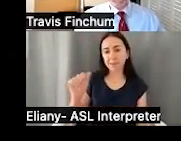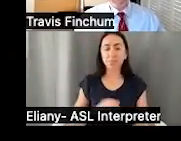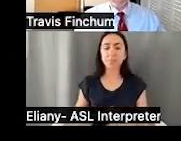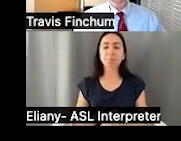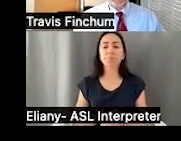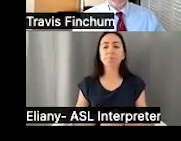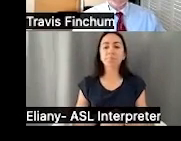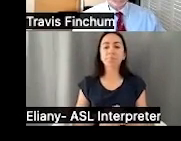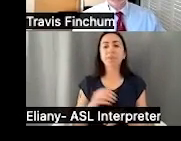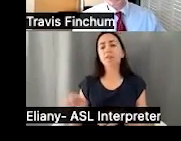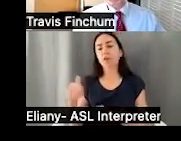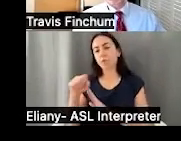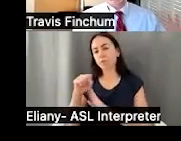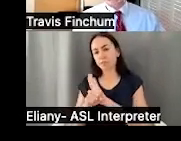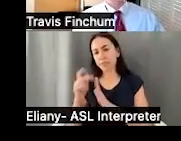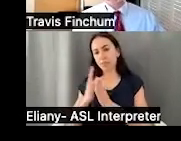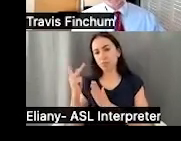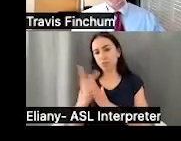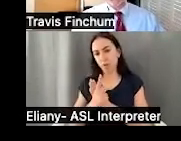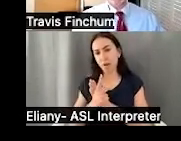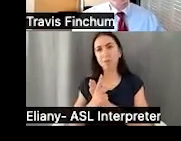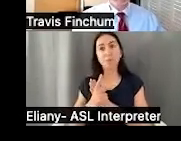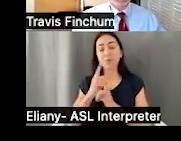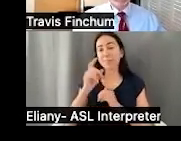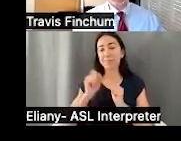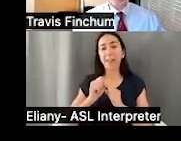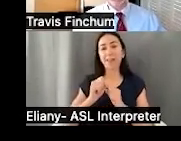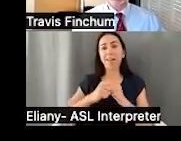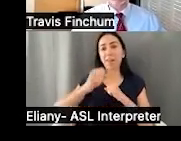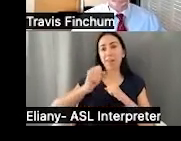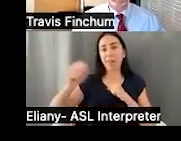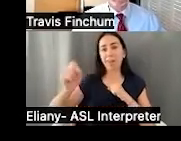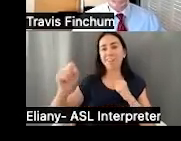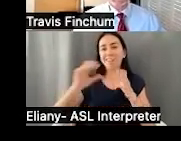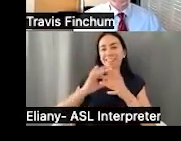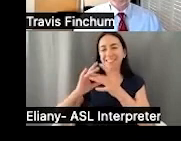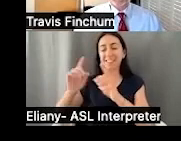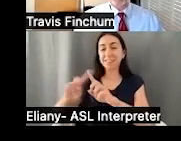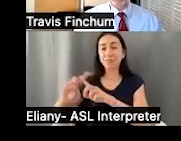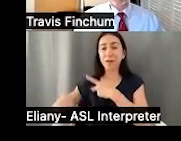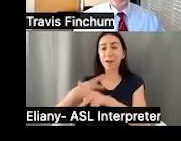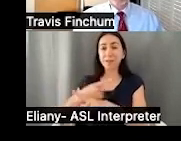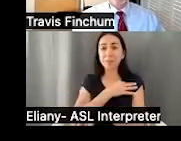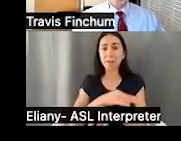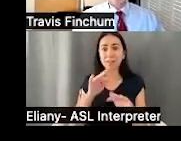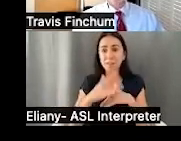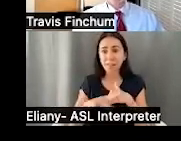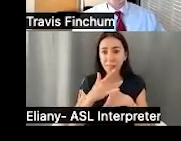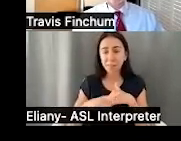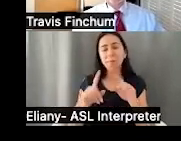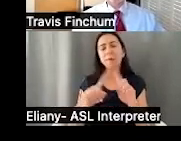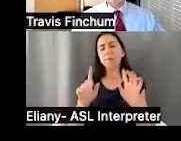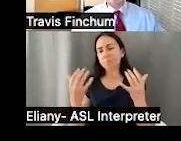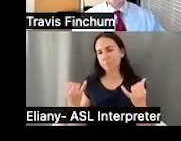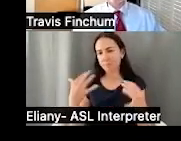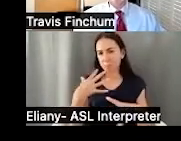some state programs. We could spend an entire program just talking about the different types of benefits that are out there. But I'm going to, again,